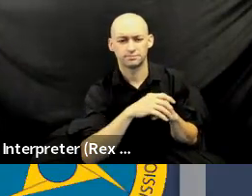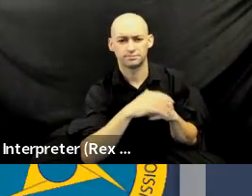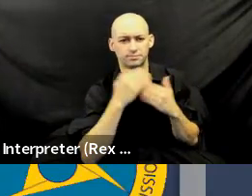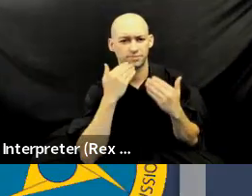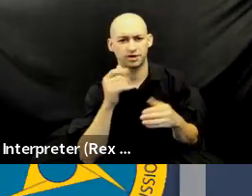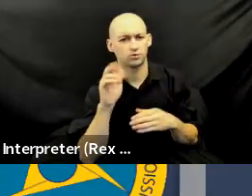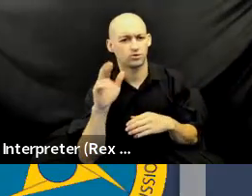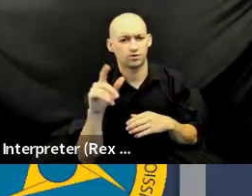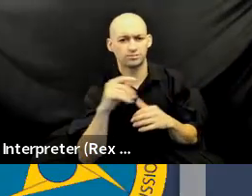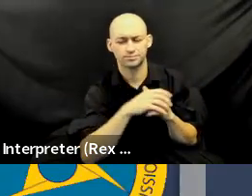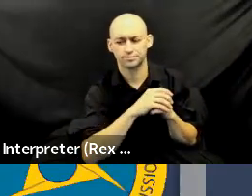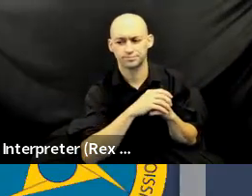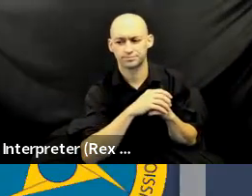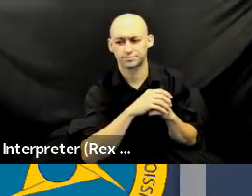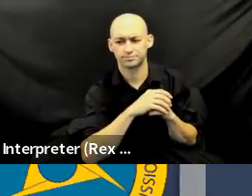Carl.